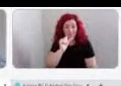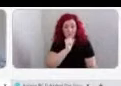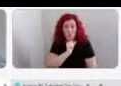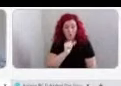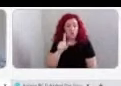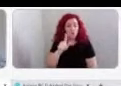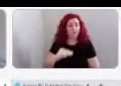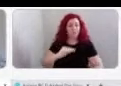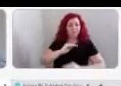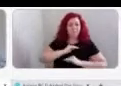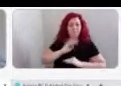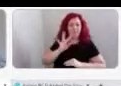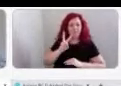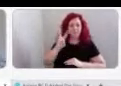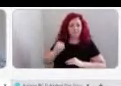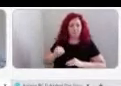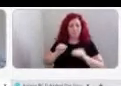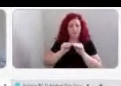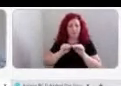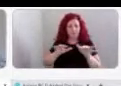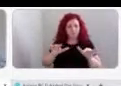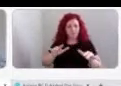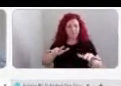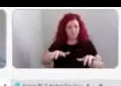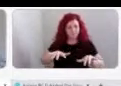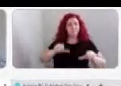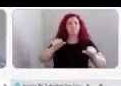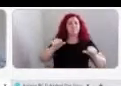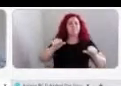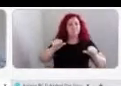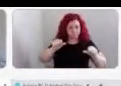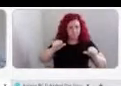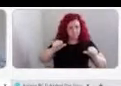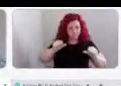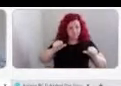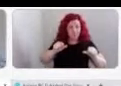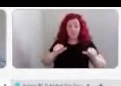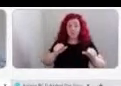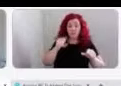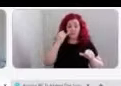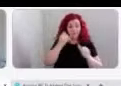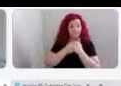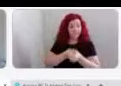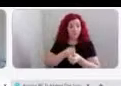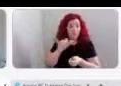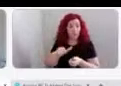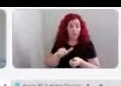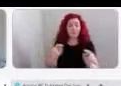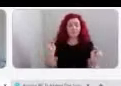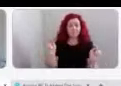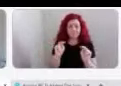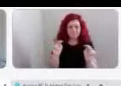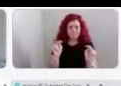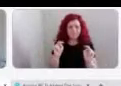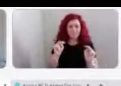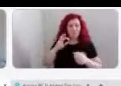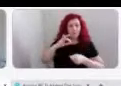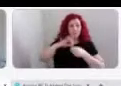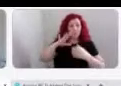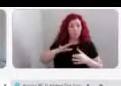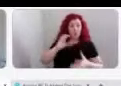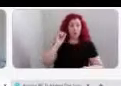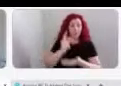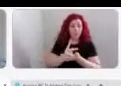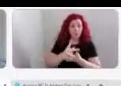adopted doing so would meet the nonpartisan voter approved proposition 106